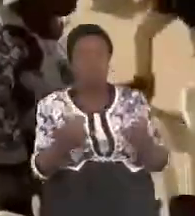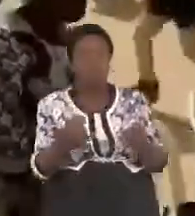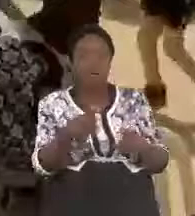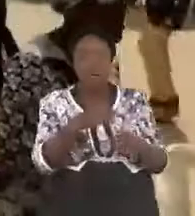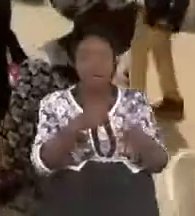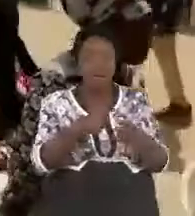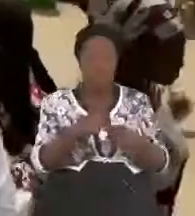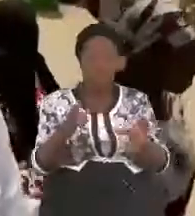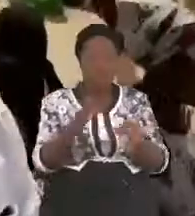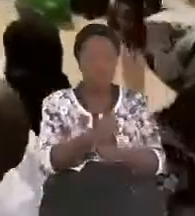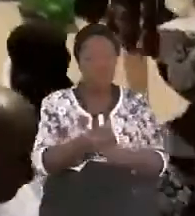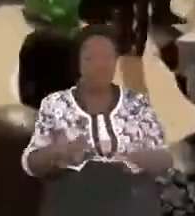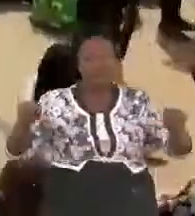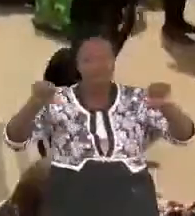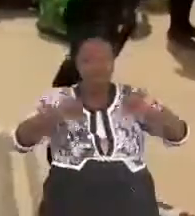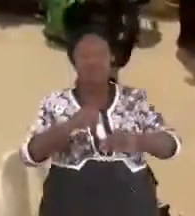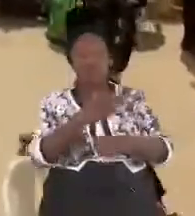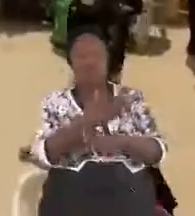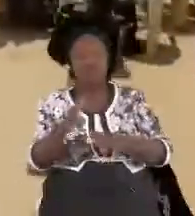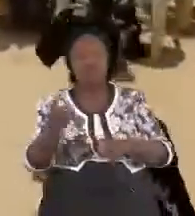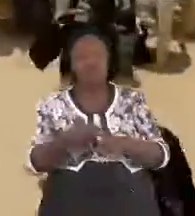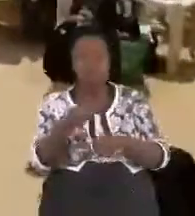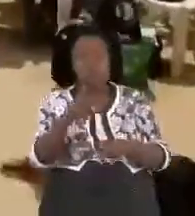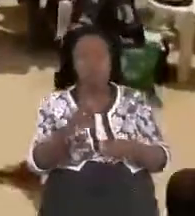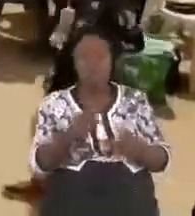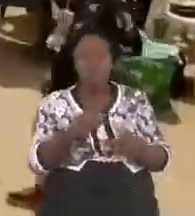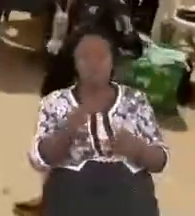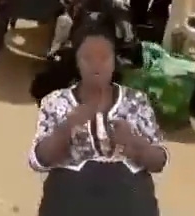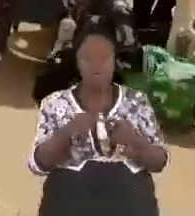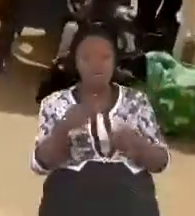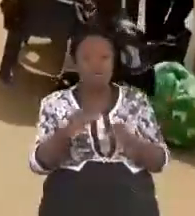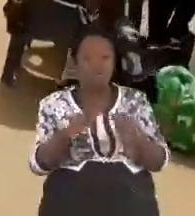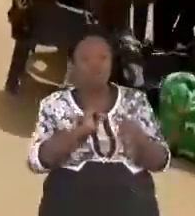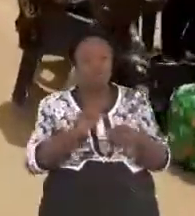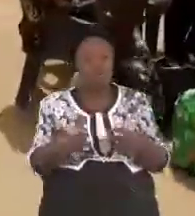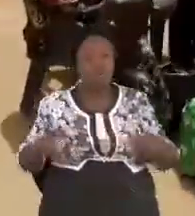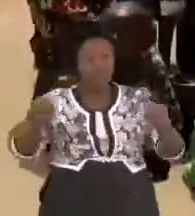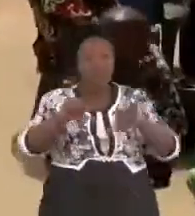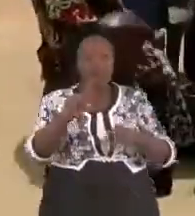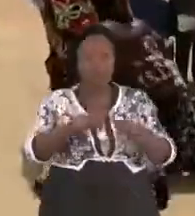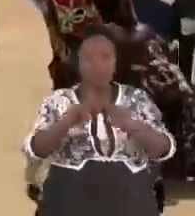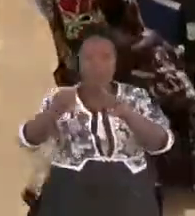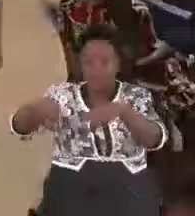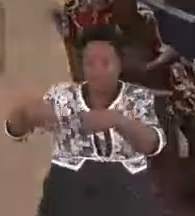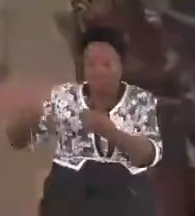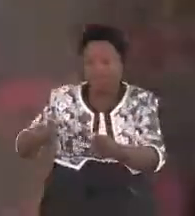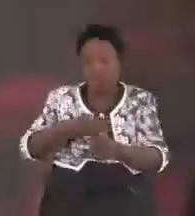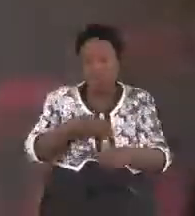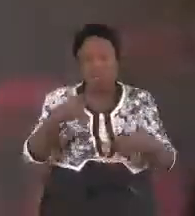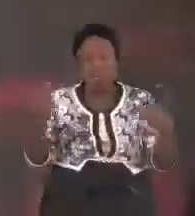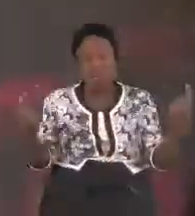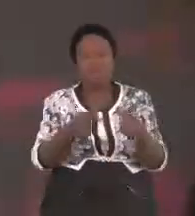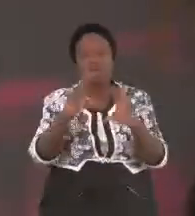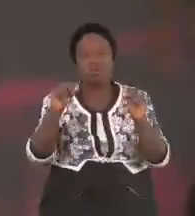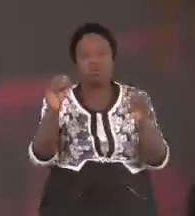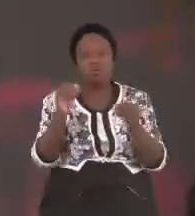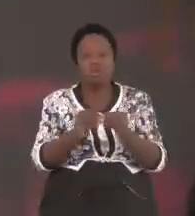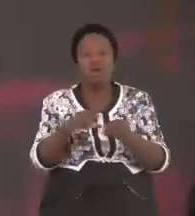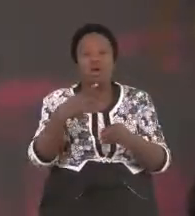you. Neither do I condemn you, but go and sin no more. The